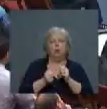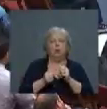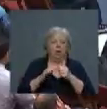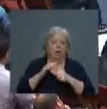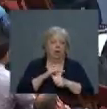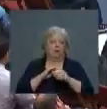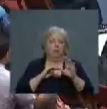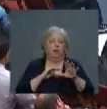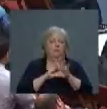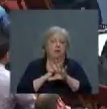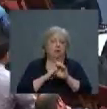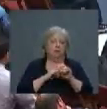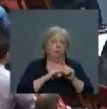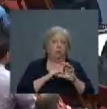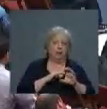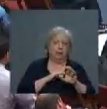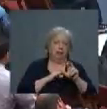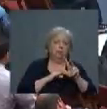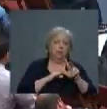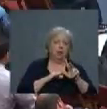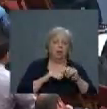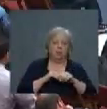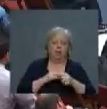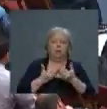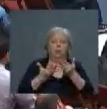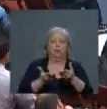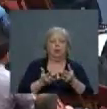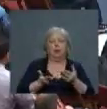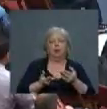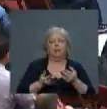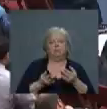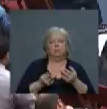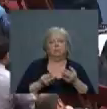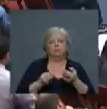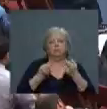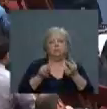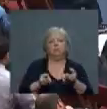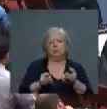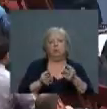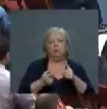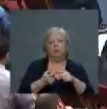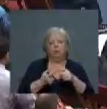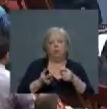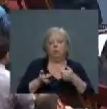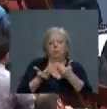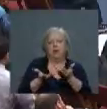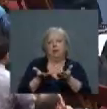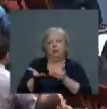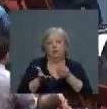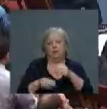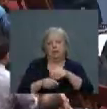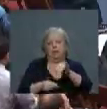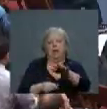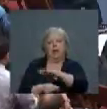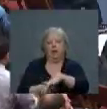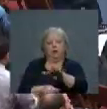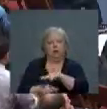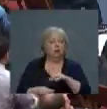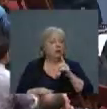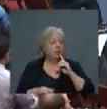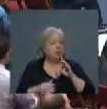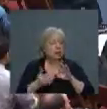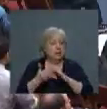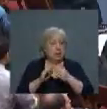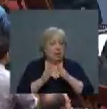their 501c3 presenting a proposal to service that area. Well, they're servicing the